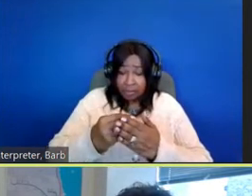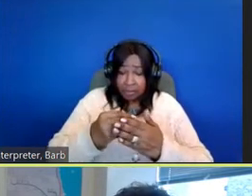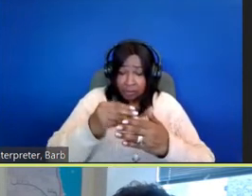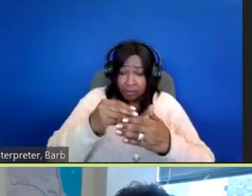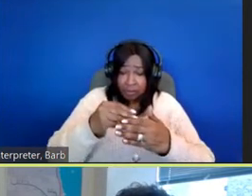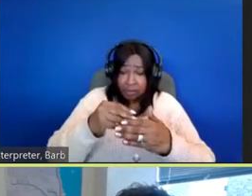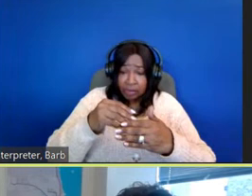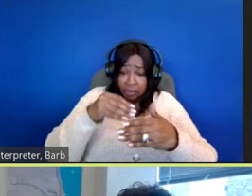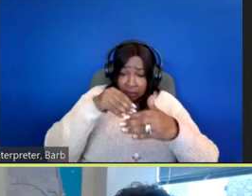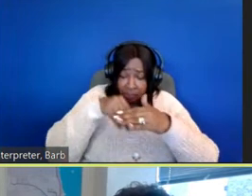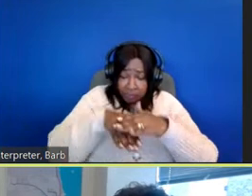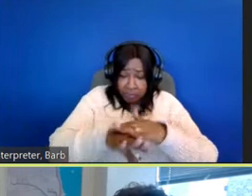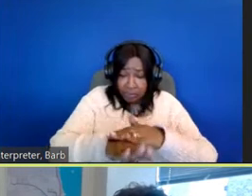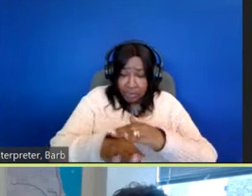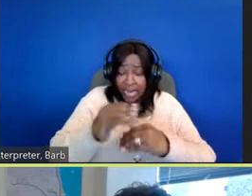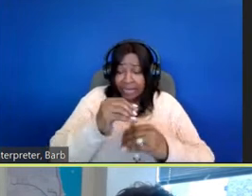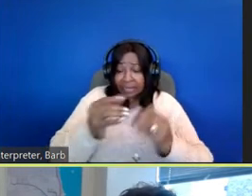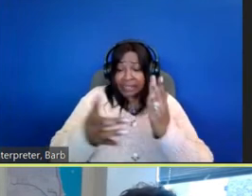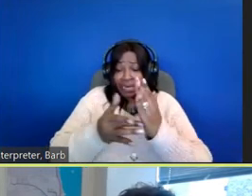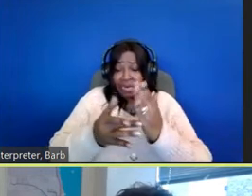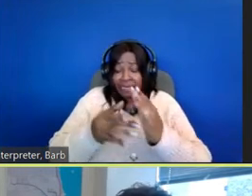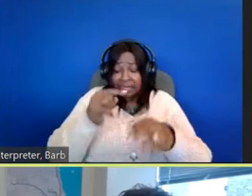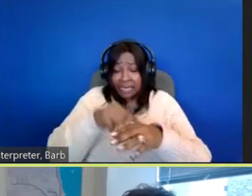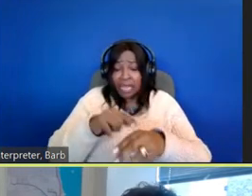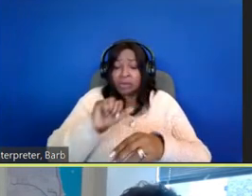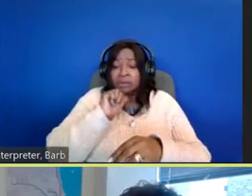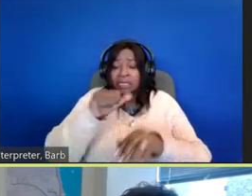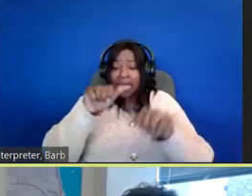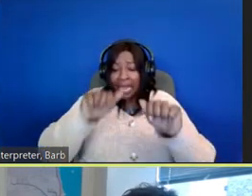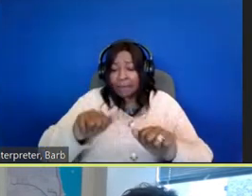and just the technology at the time wasn't able to identify